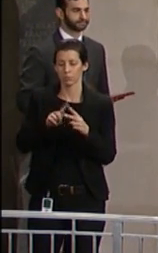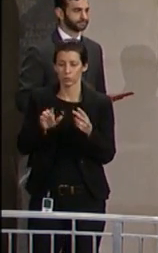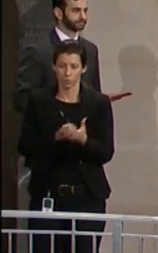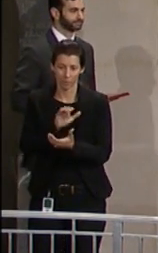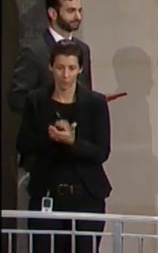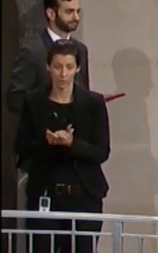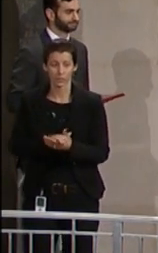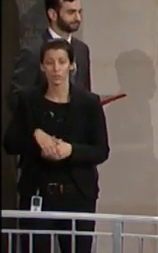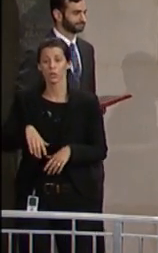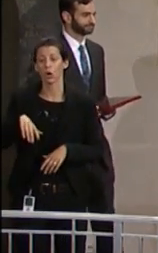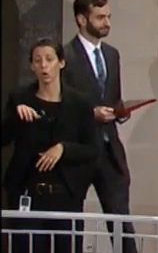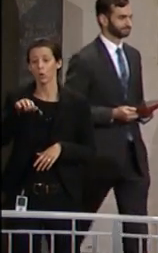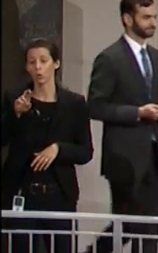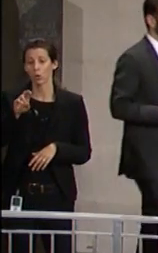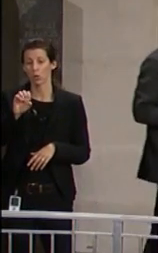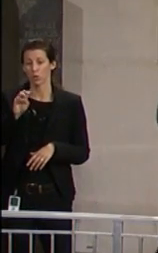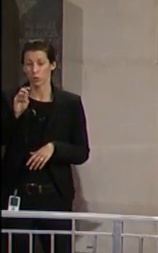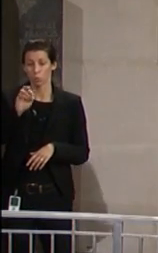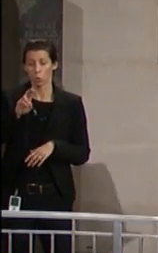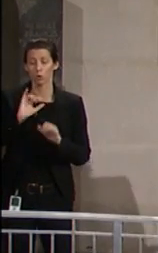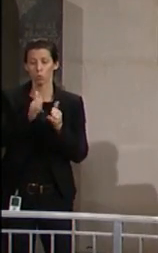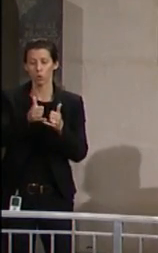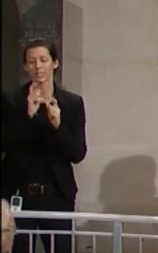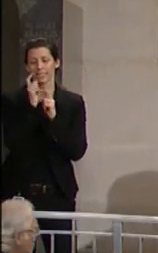Roemer Award, Shannon Price Minter.